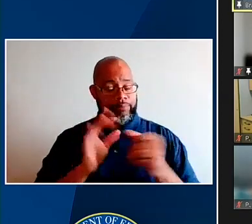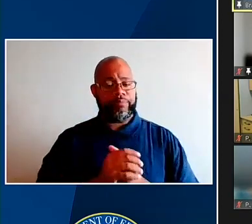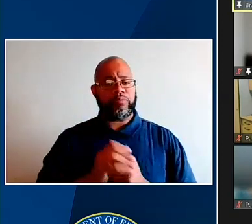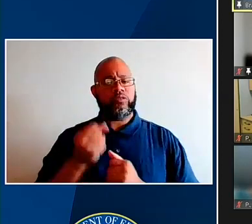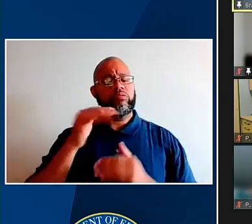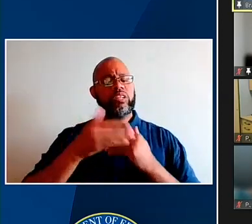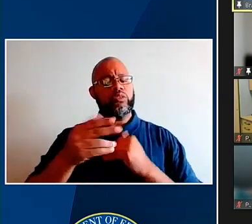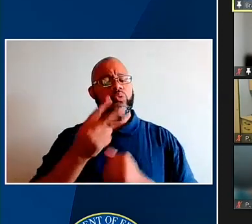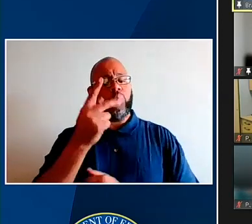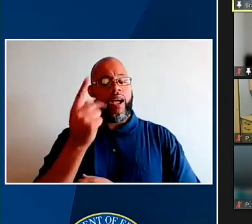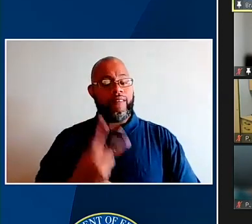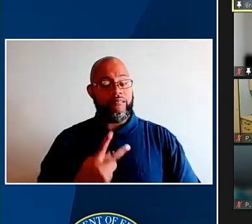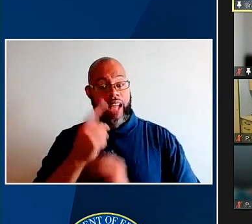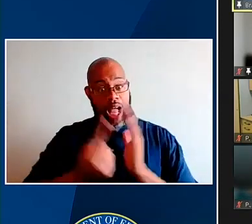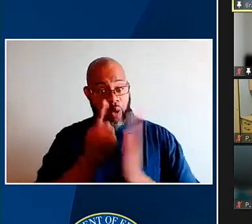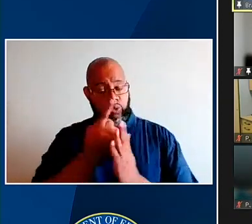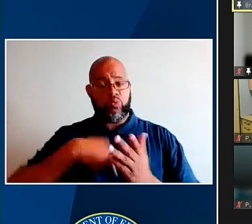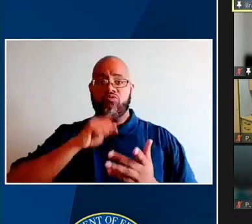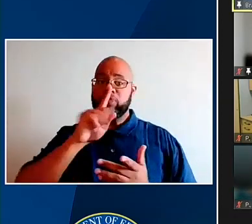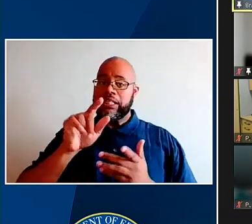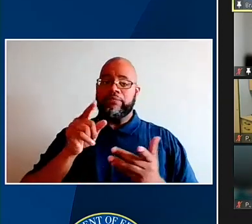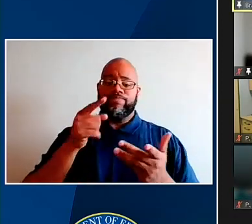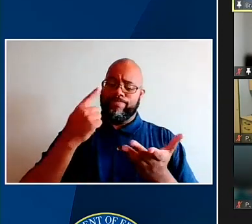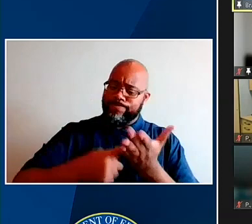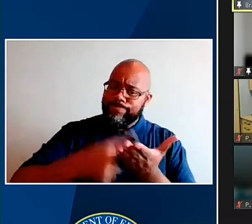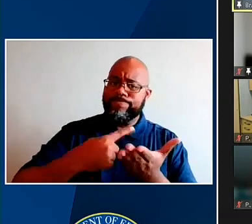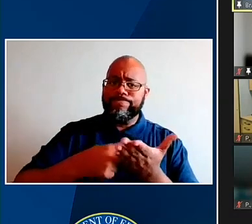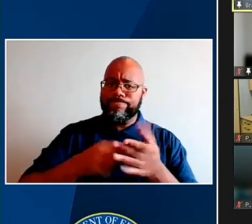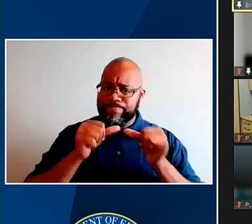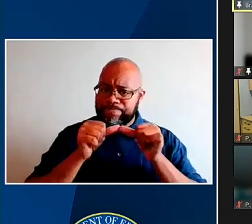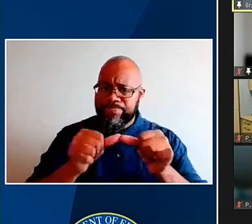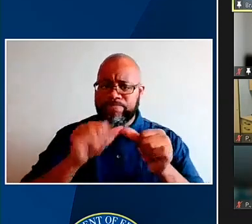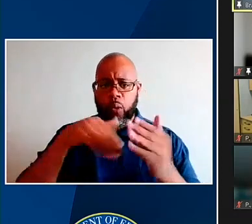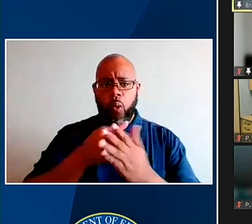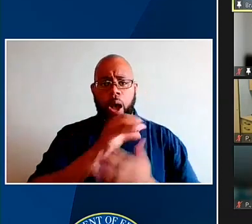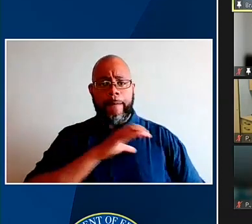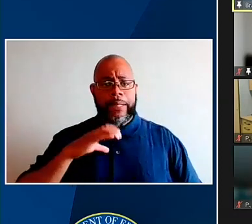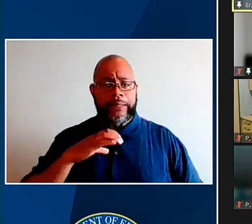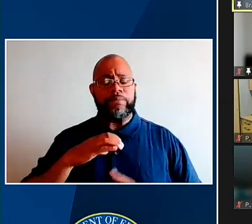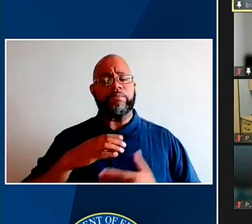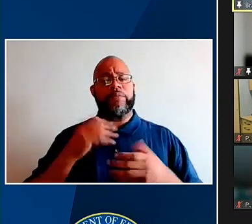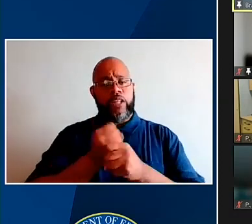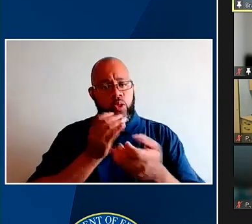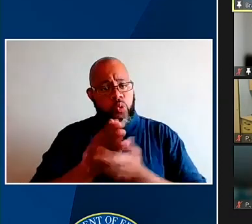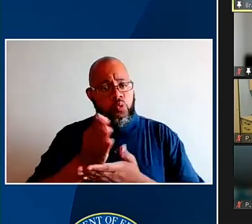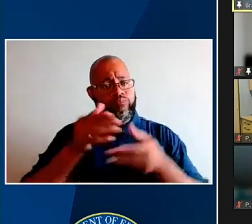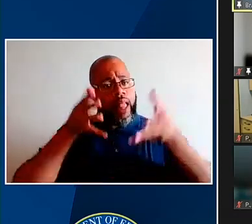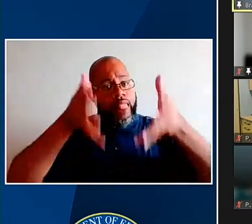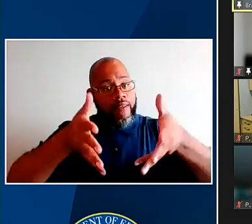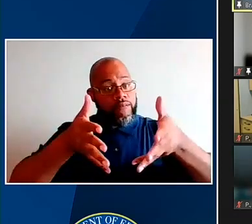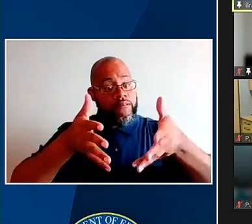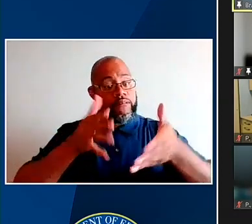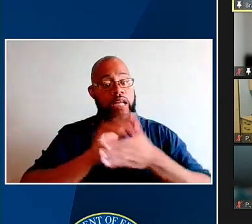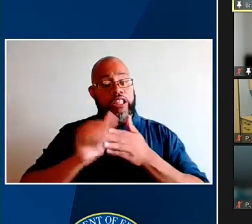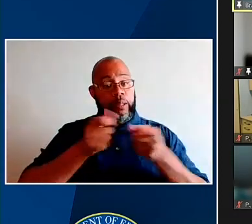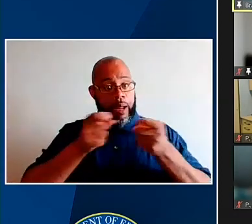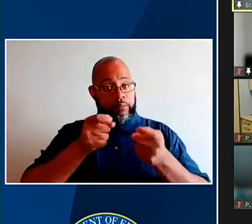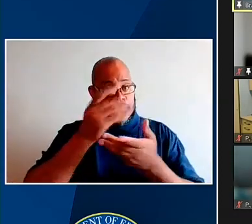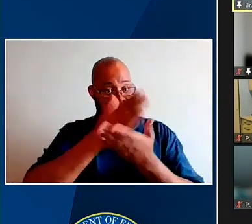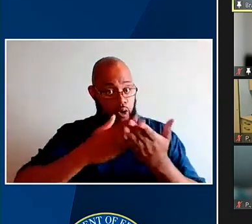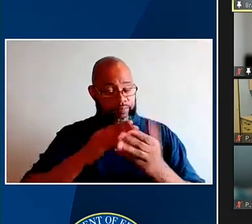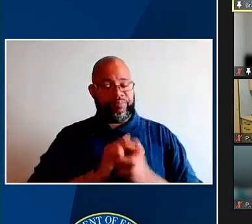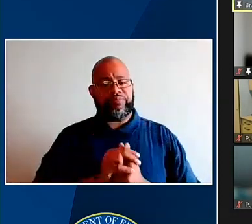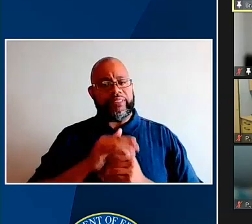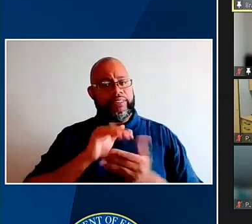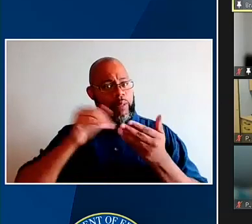next 2.5 hours, we are really going to endeavor and push all of the committee to get through the remainder of the cash management section. So forgive